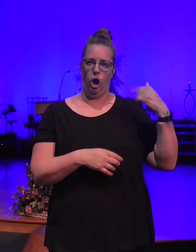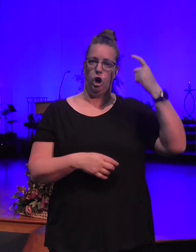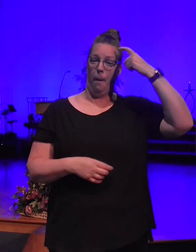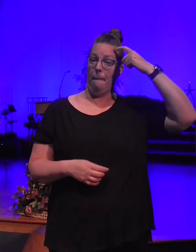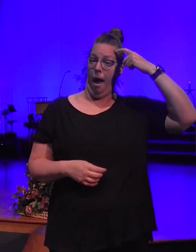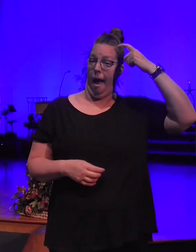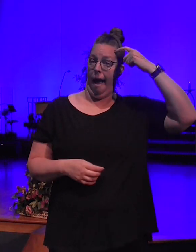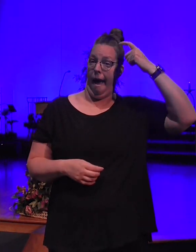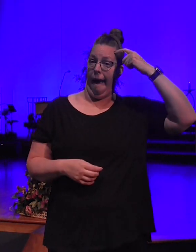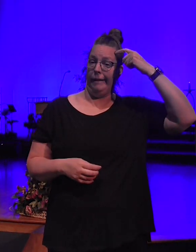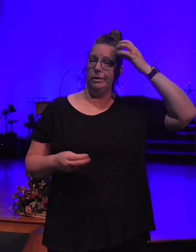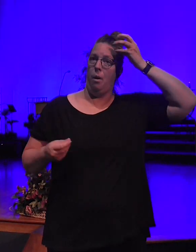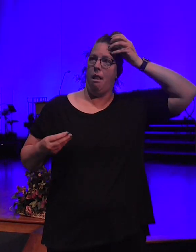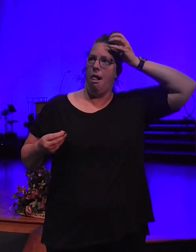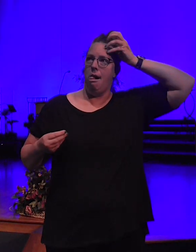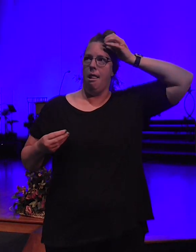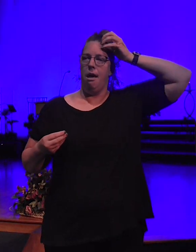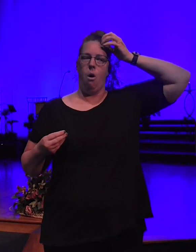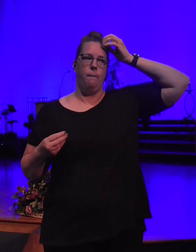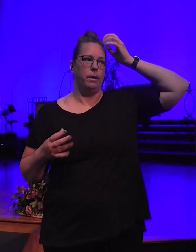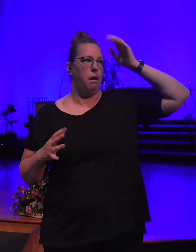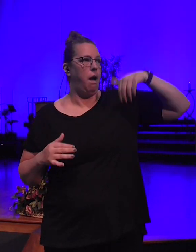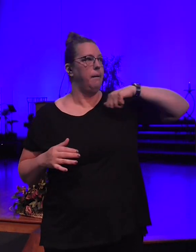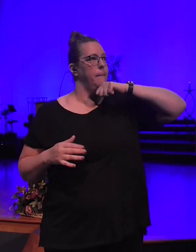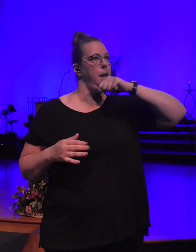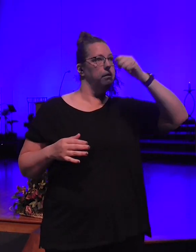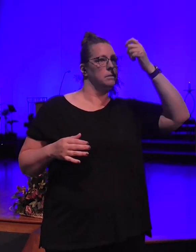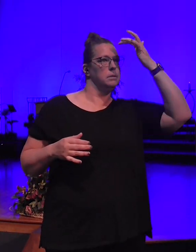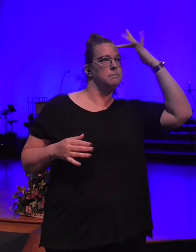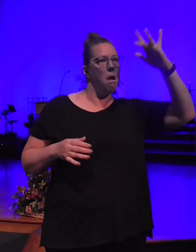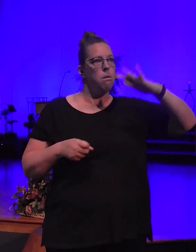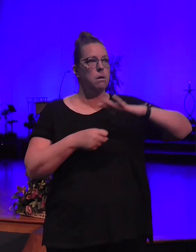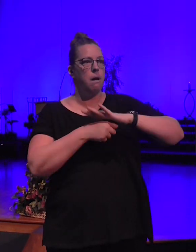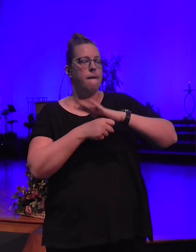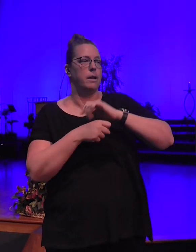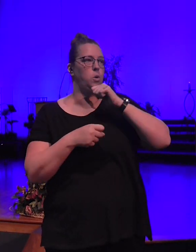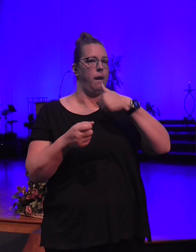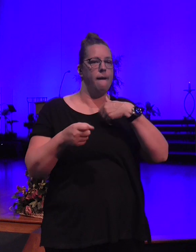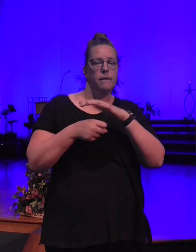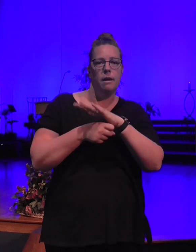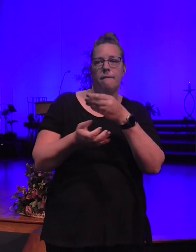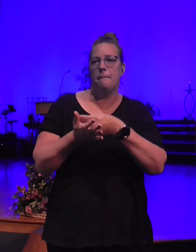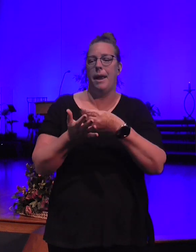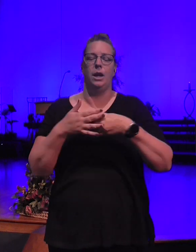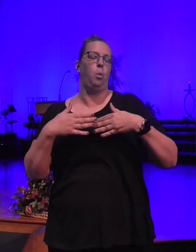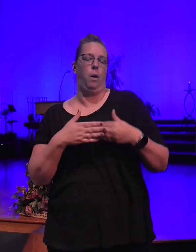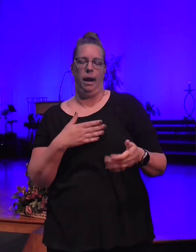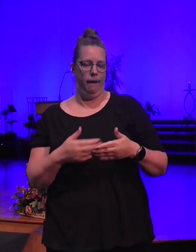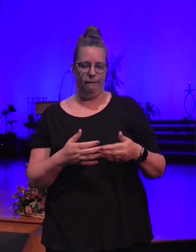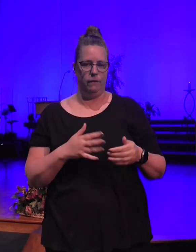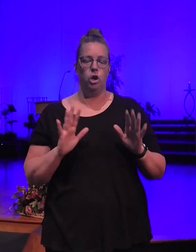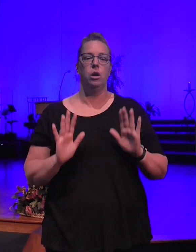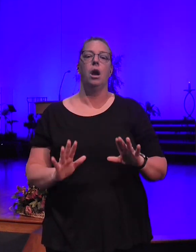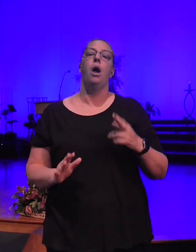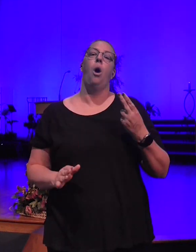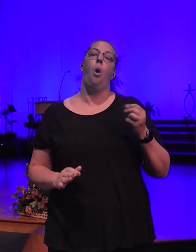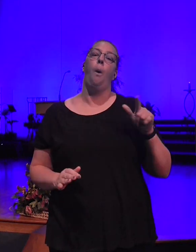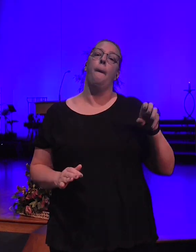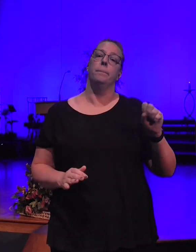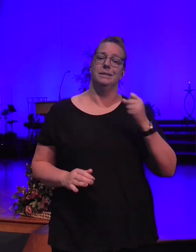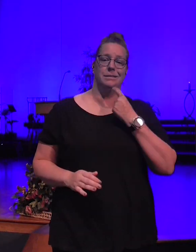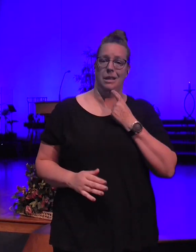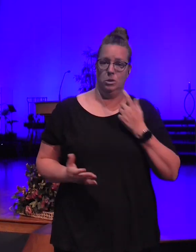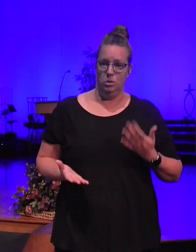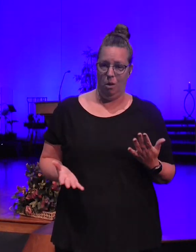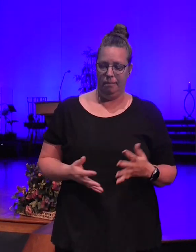to do a number on you. Oh, I'm just not smart enough. I don't have enough money. I don't have whatever it might be. Here's what Ernest has to say